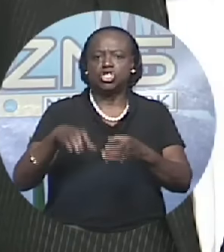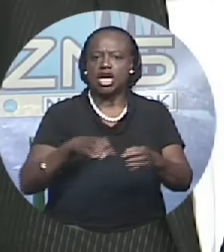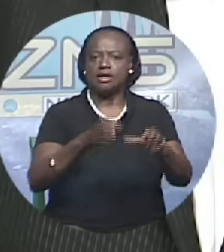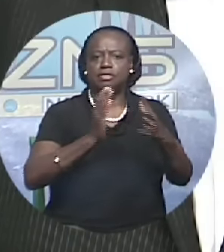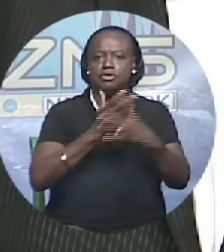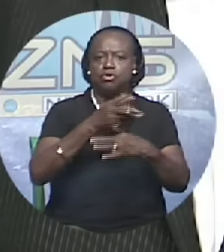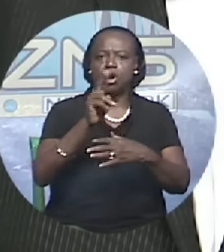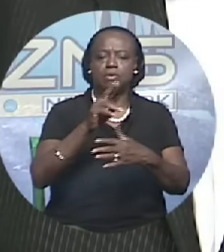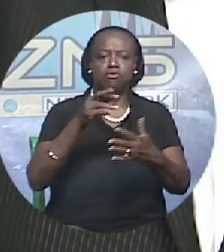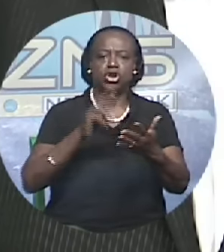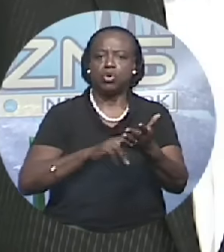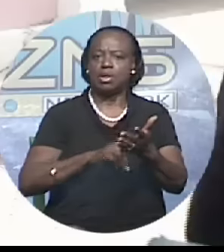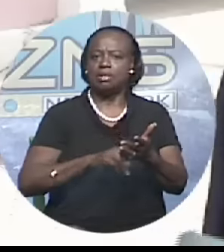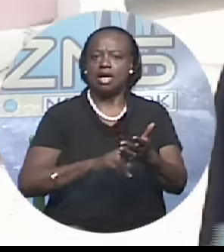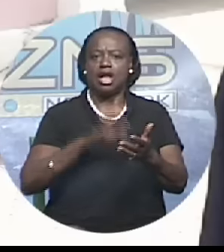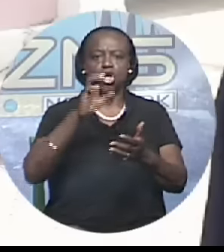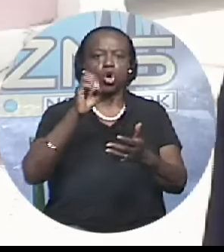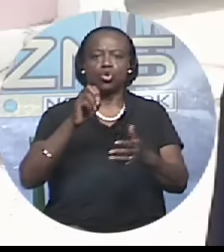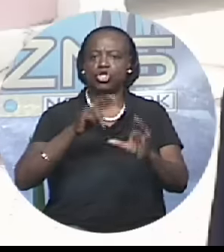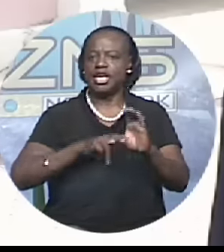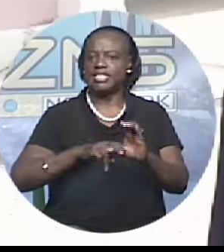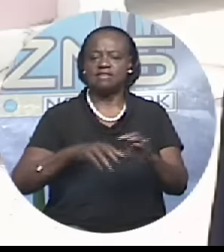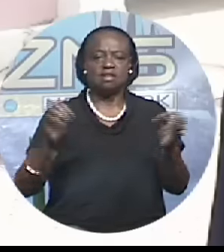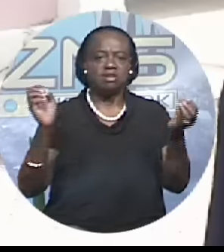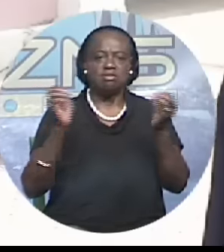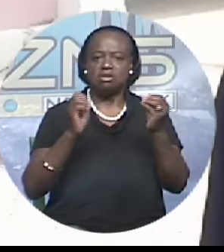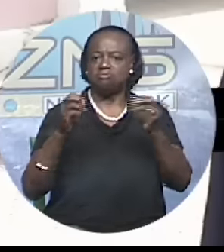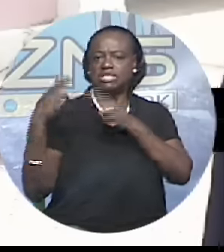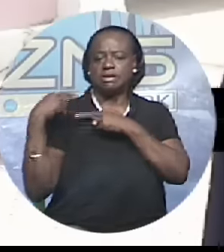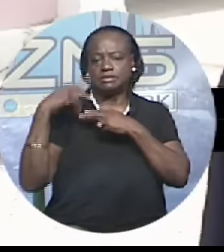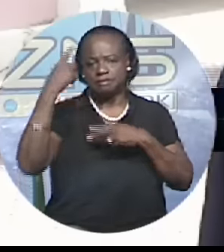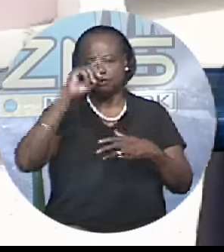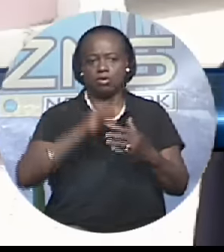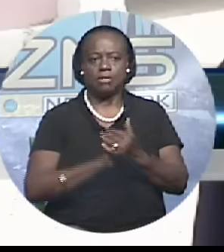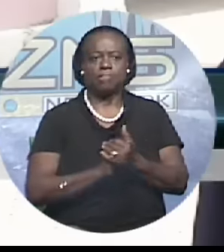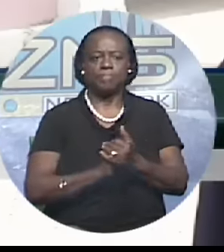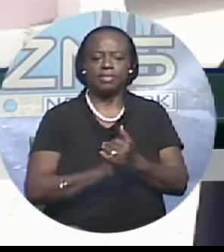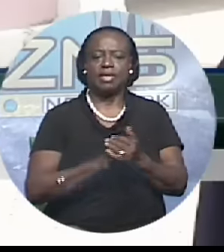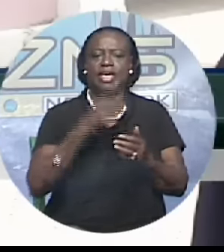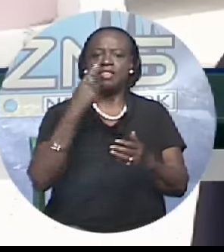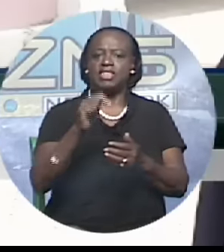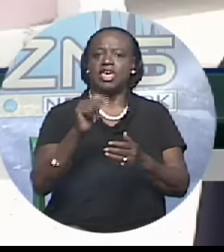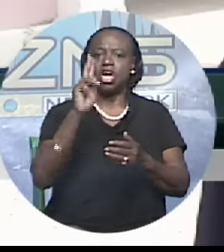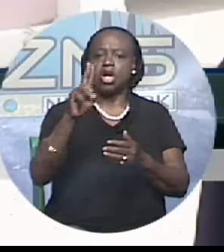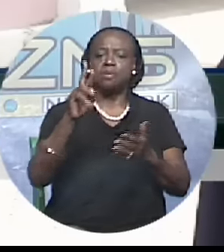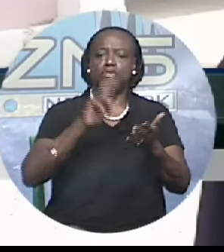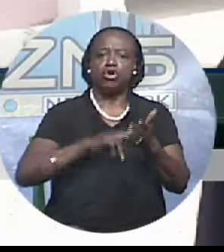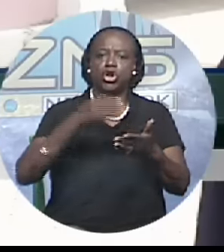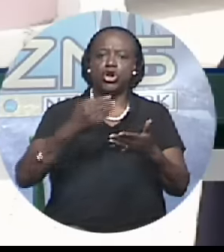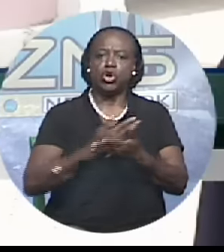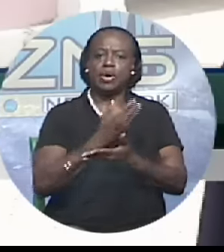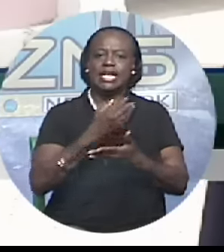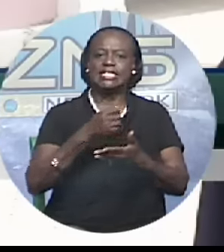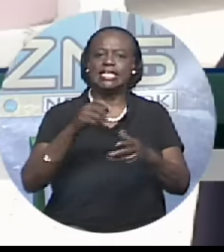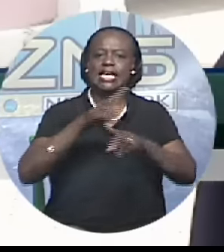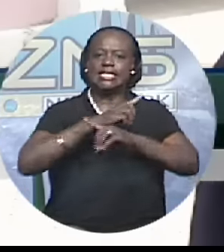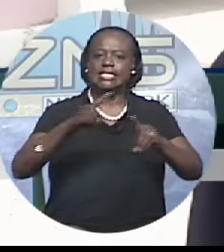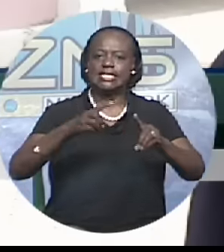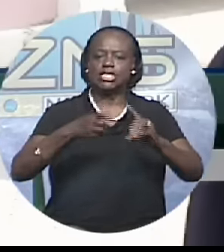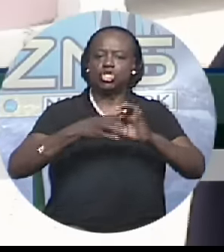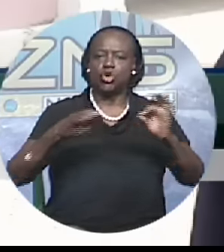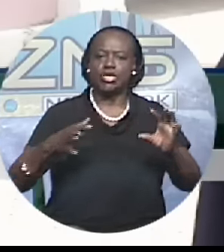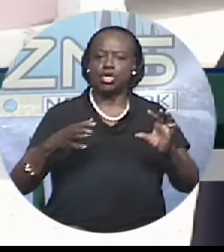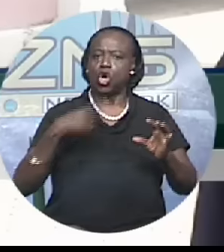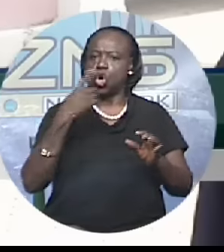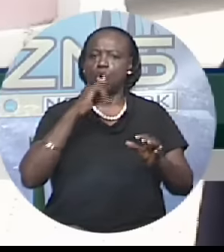for. We found this morning is the Urban Renewal Commission is so disjointed in terms of who's in charge of